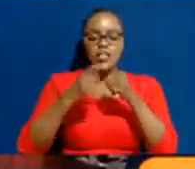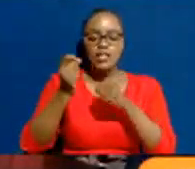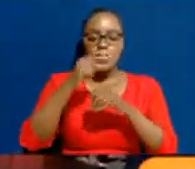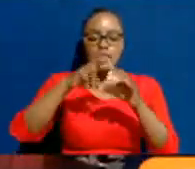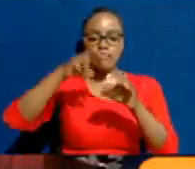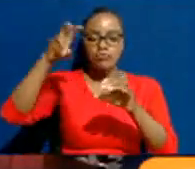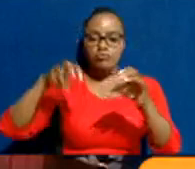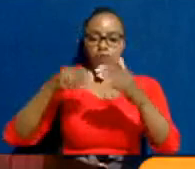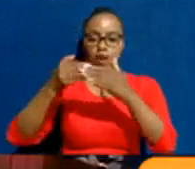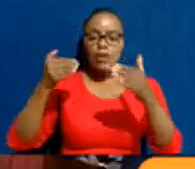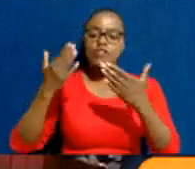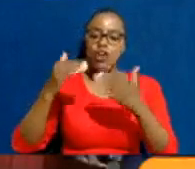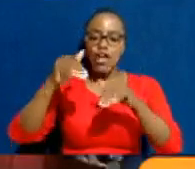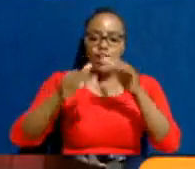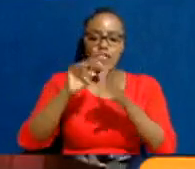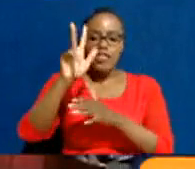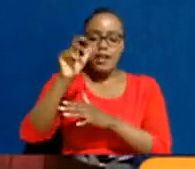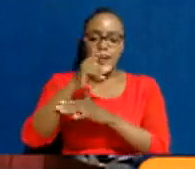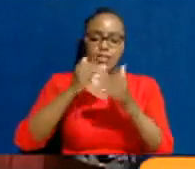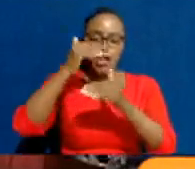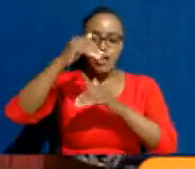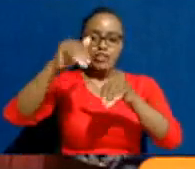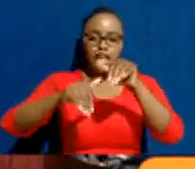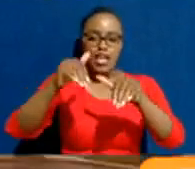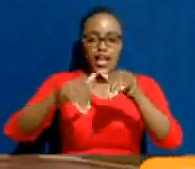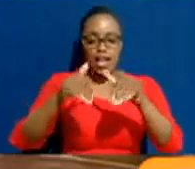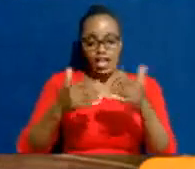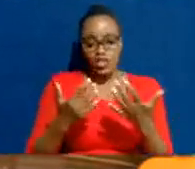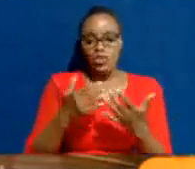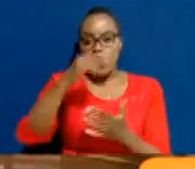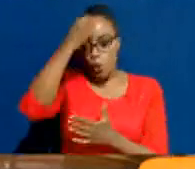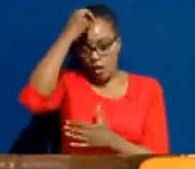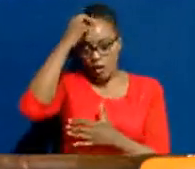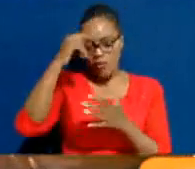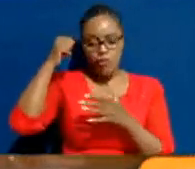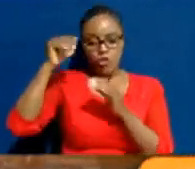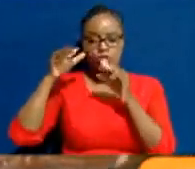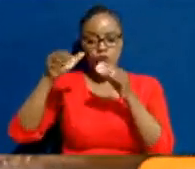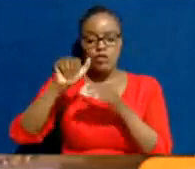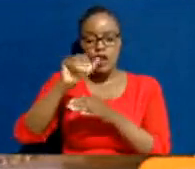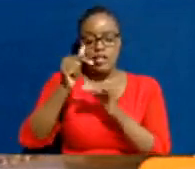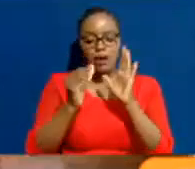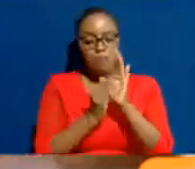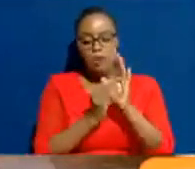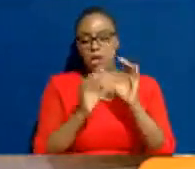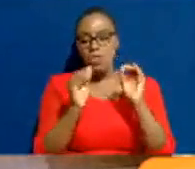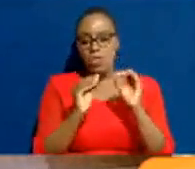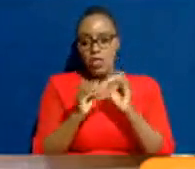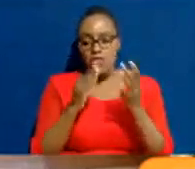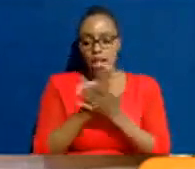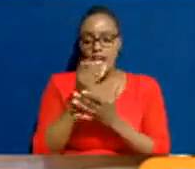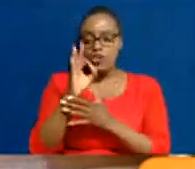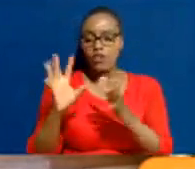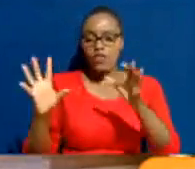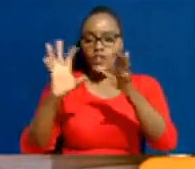clause before the election and 3 months after the election, Wetangula ruled that Political Parties Act doesn't infringe on the rights of